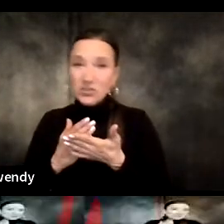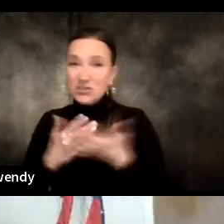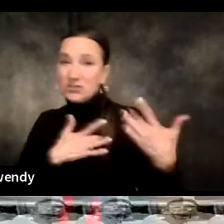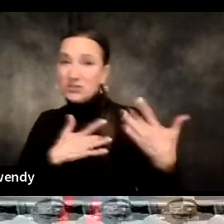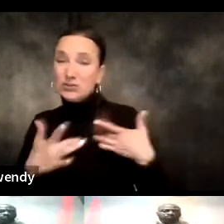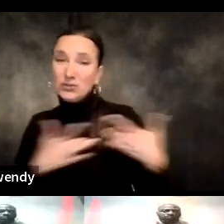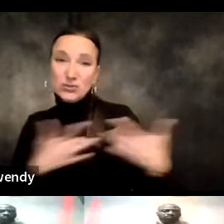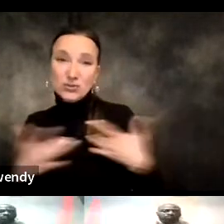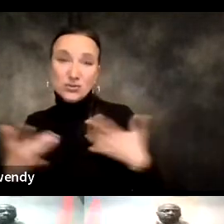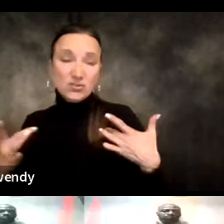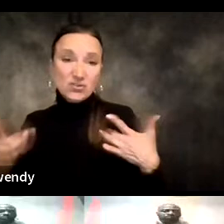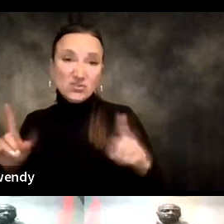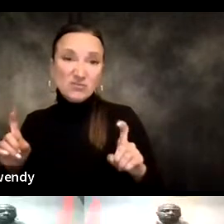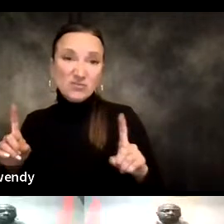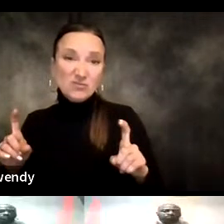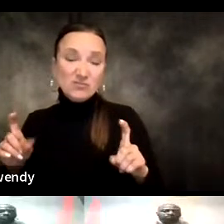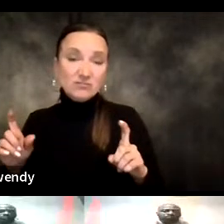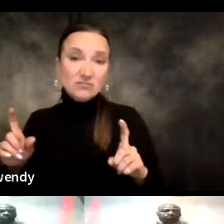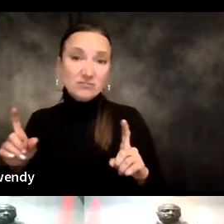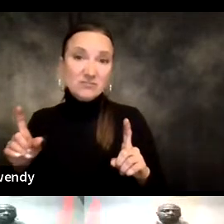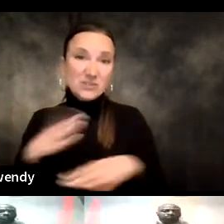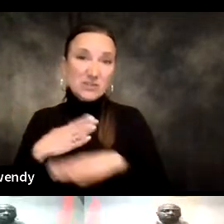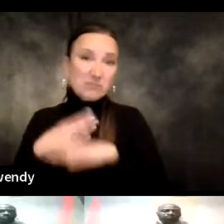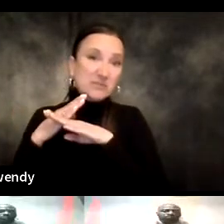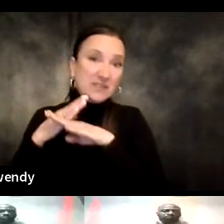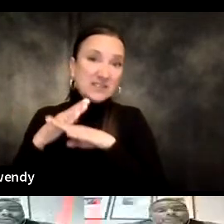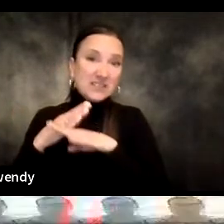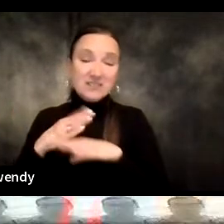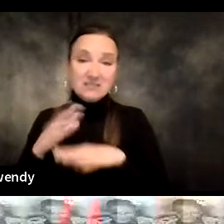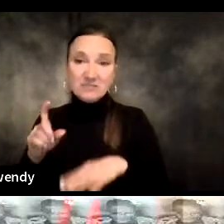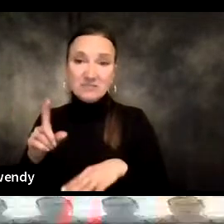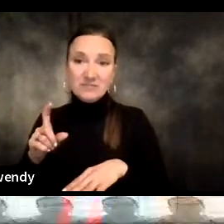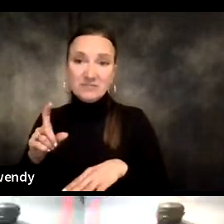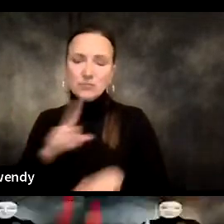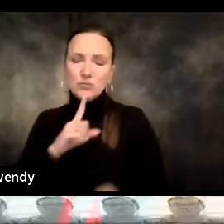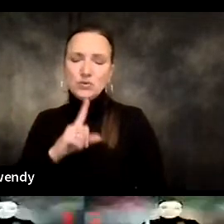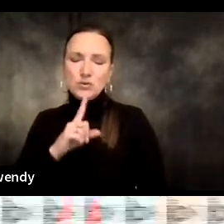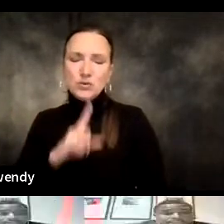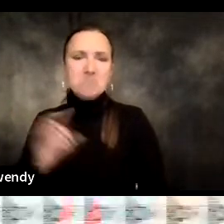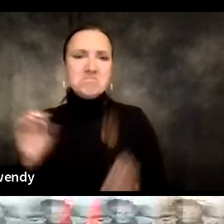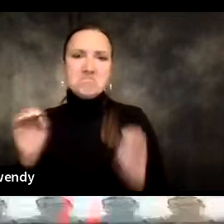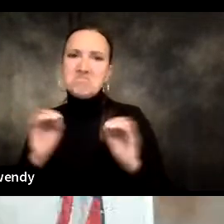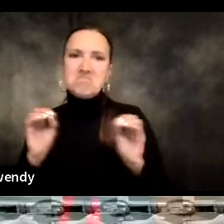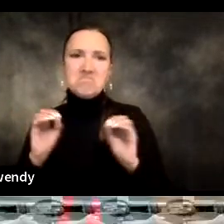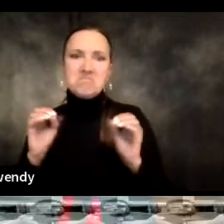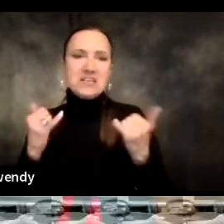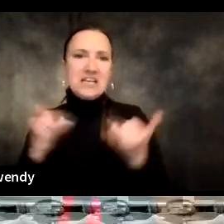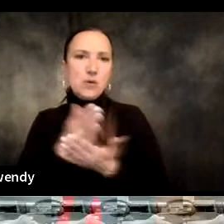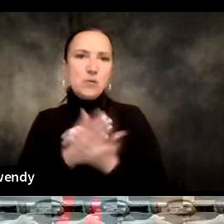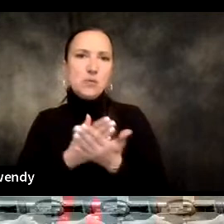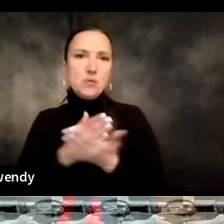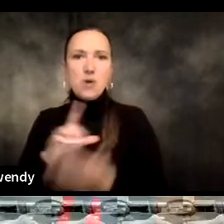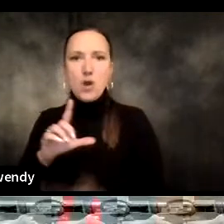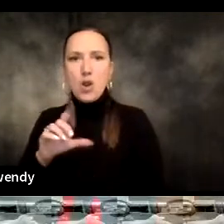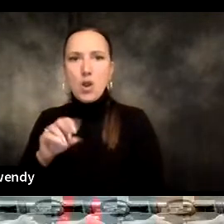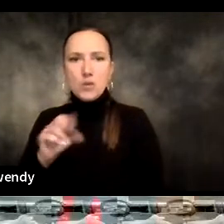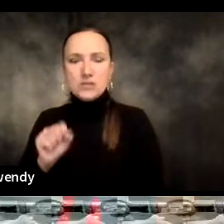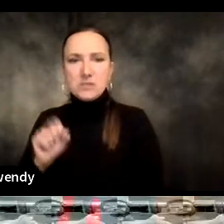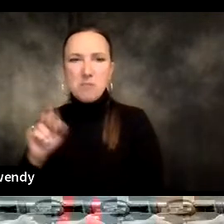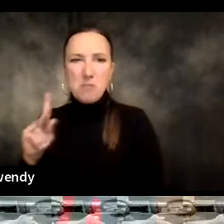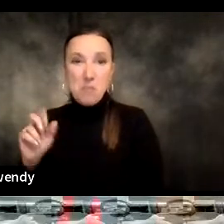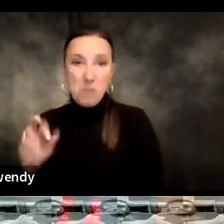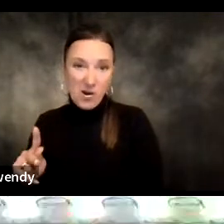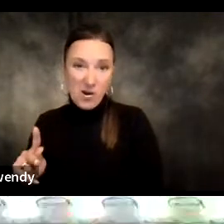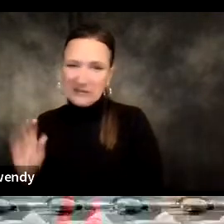concerns or limits there that's kind of preventing that from happening. Sure. So there's nothing currently budgeted for Lewis Crow Park,